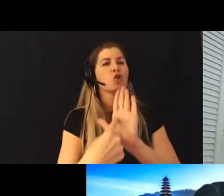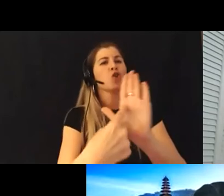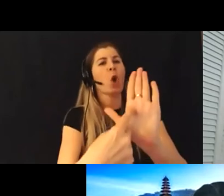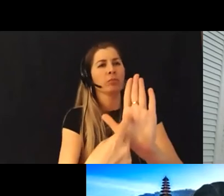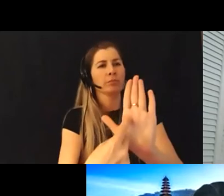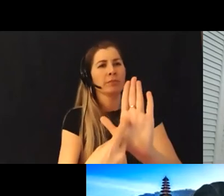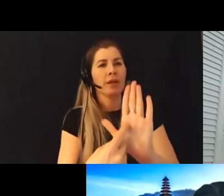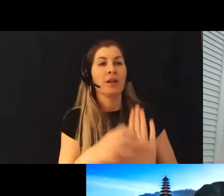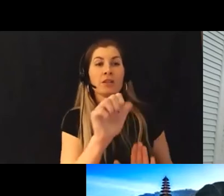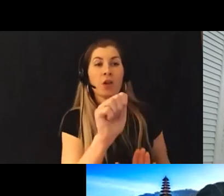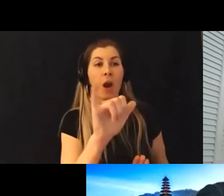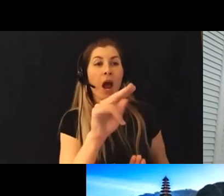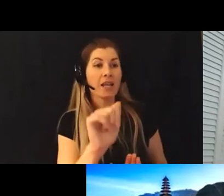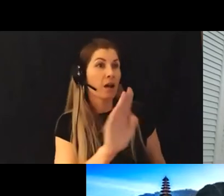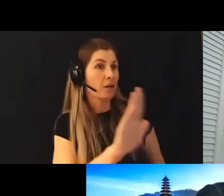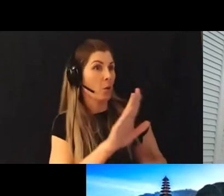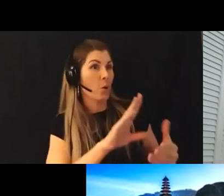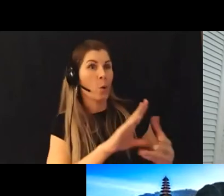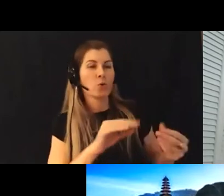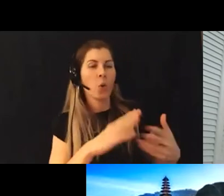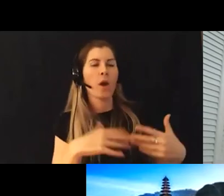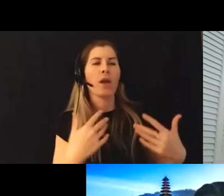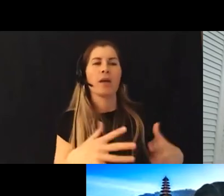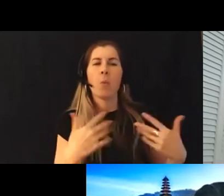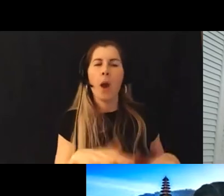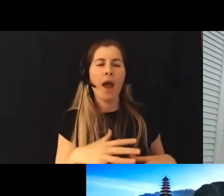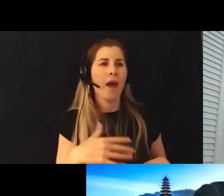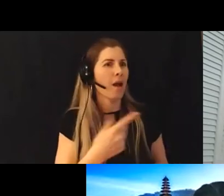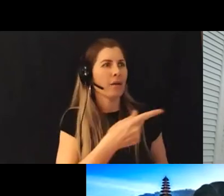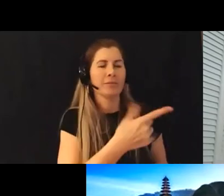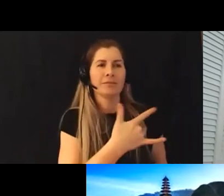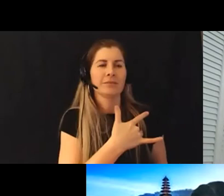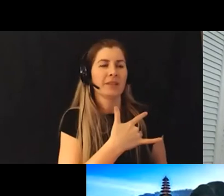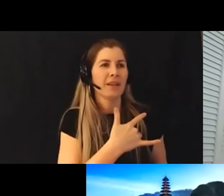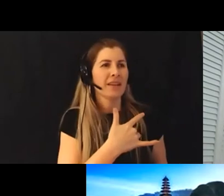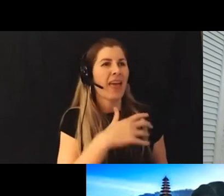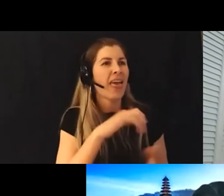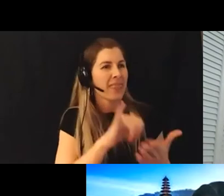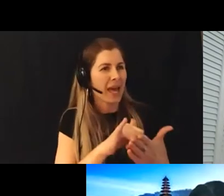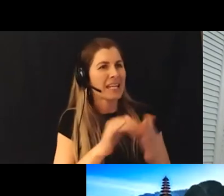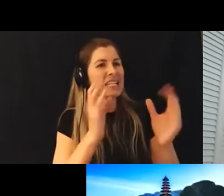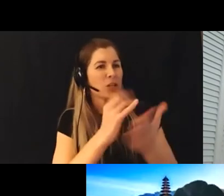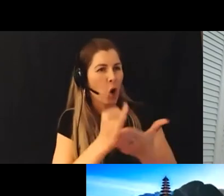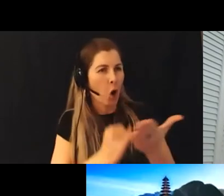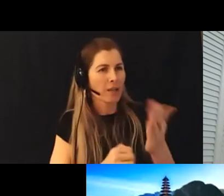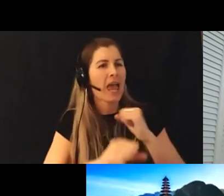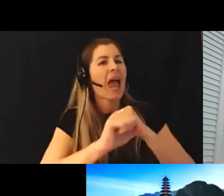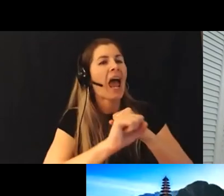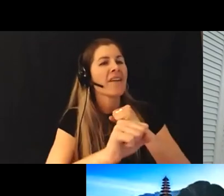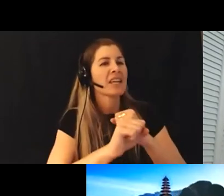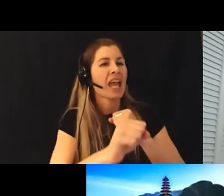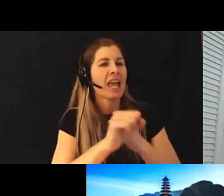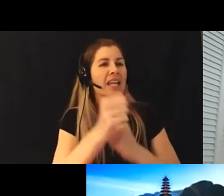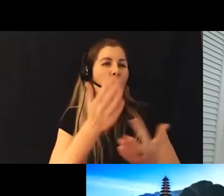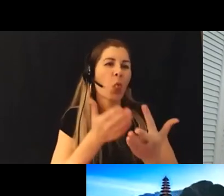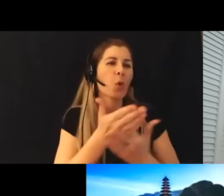story is so powerful because basically that teaching artist was advocating through the demonstrative efforts of the